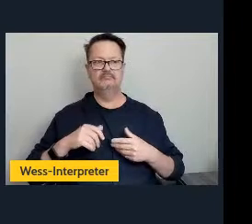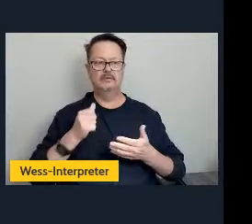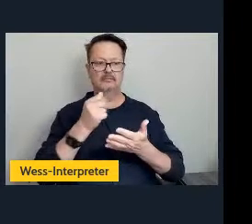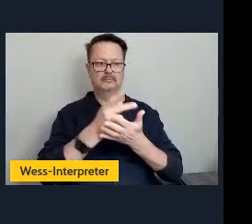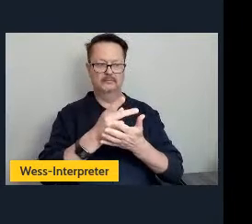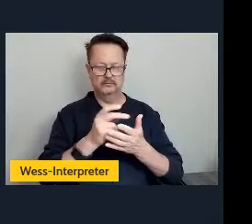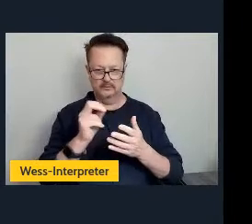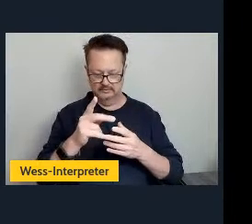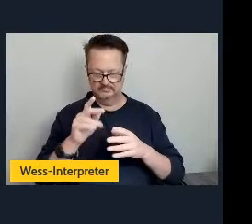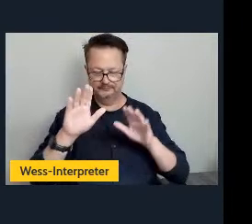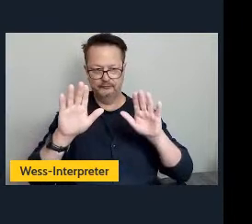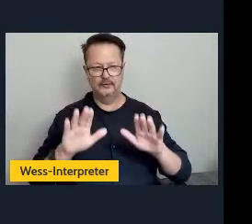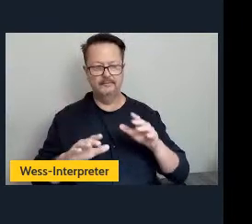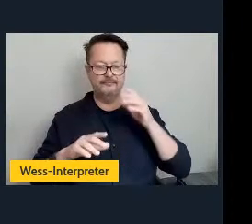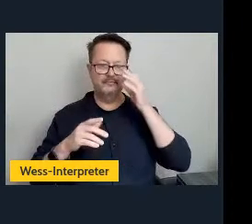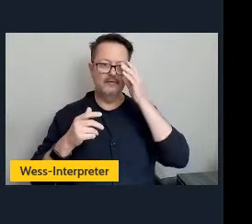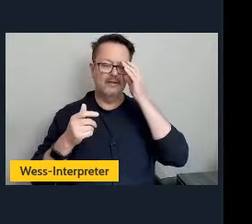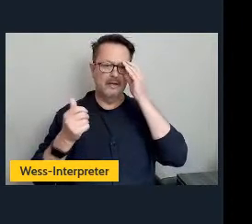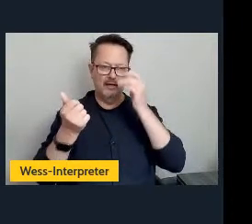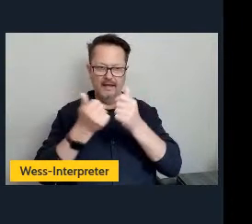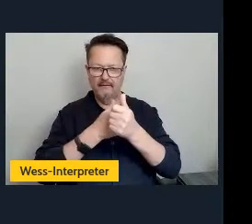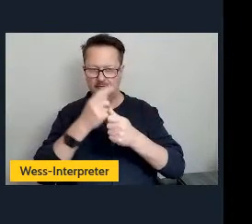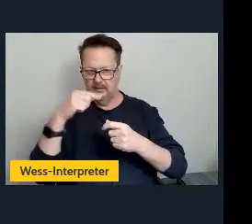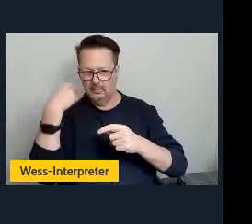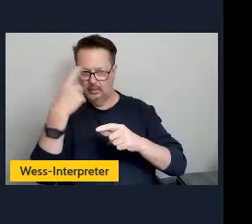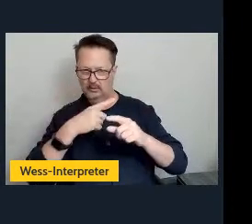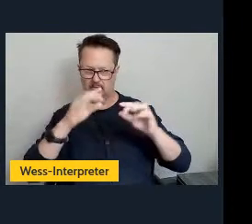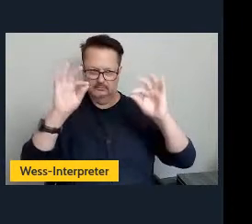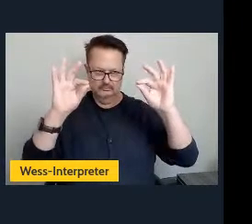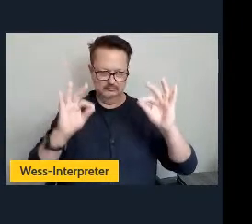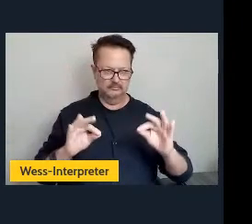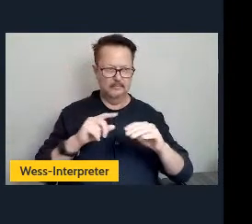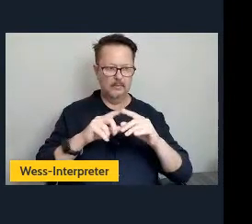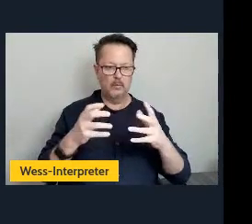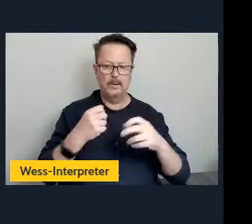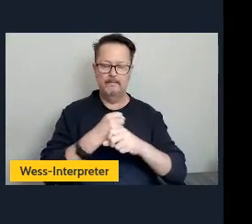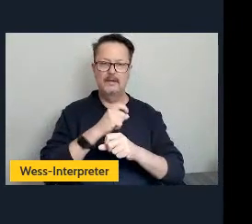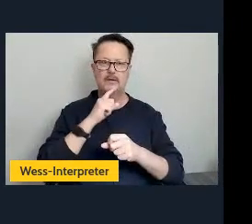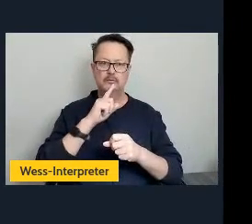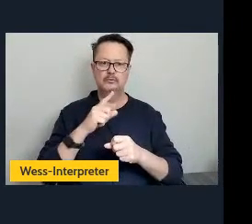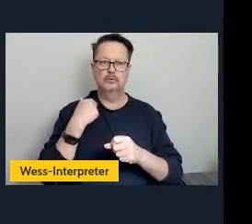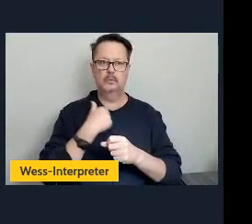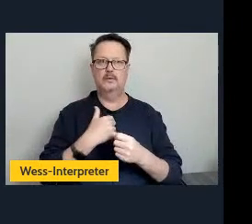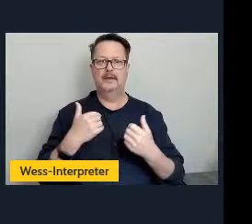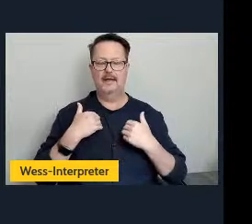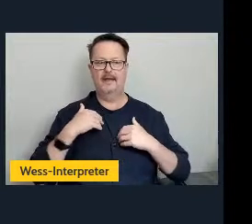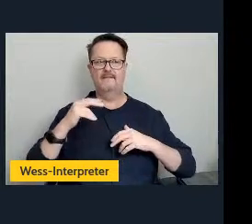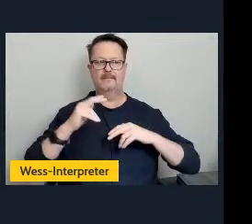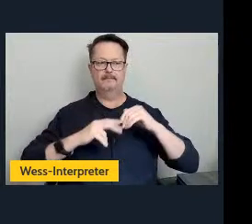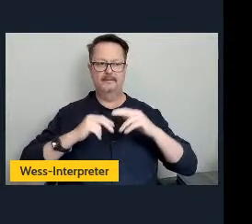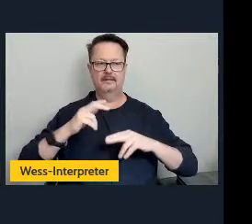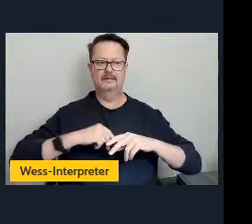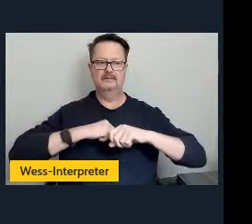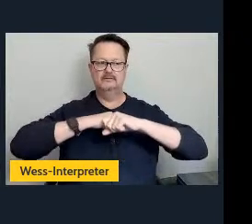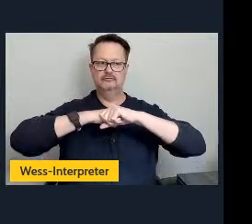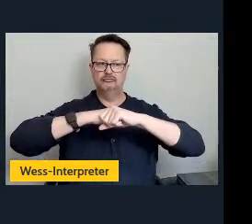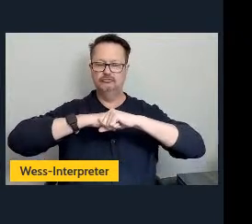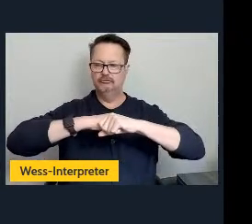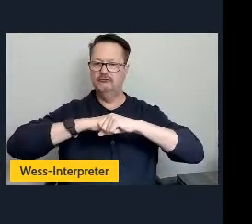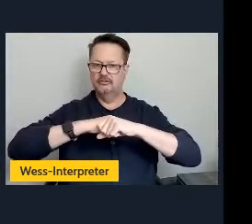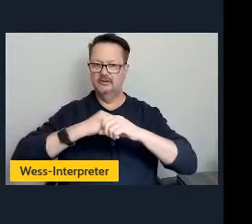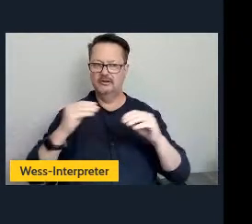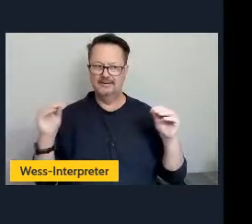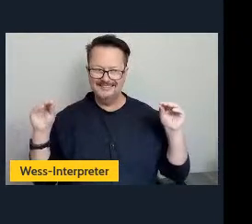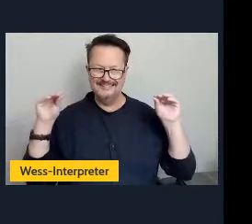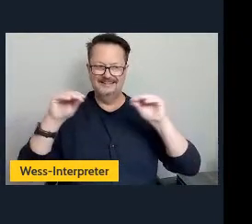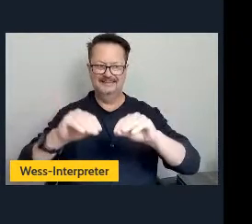Great, everything looks okay, but we want to make sure that we are building security into this